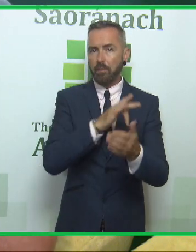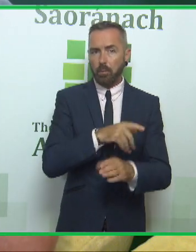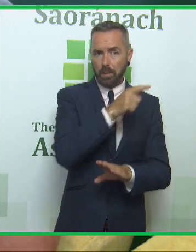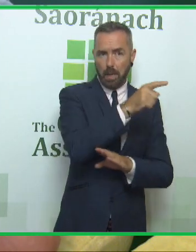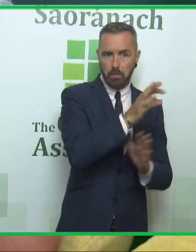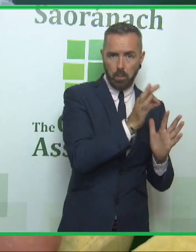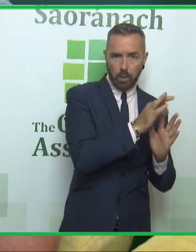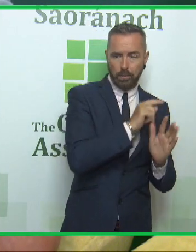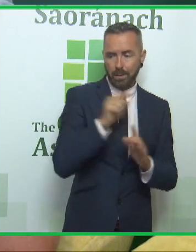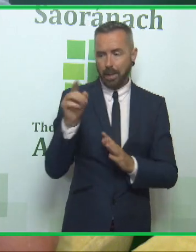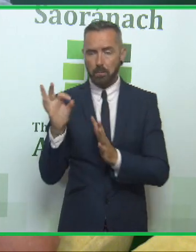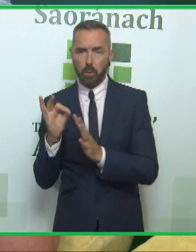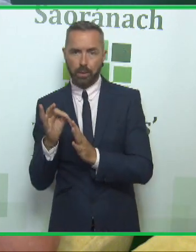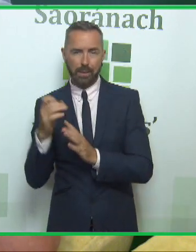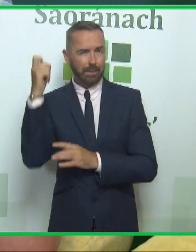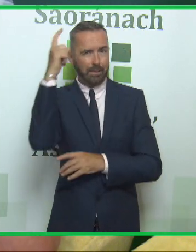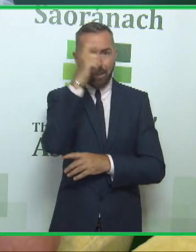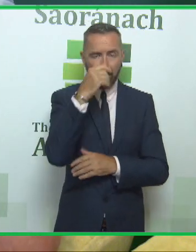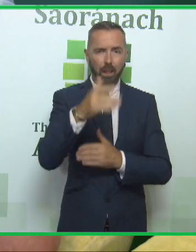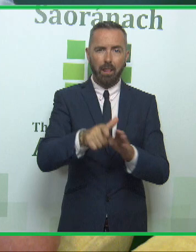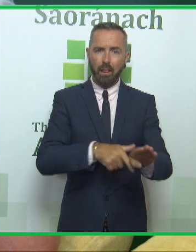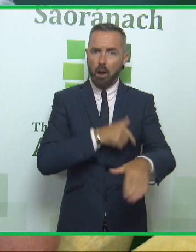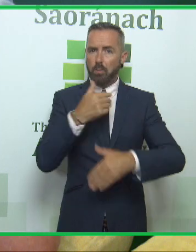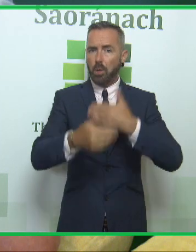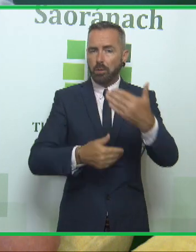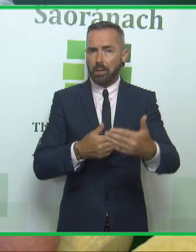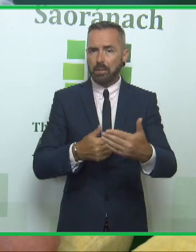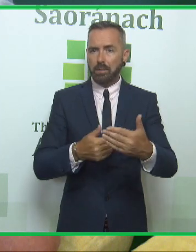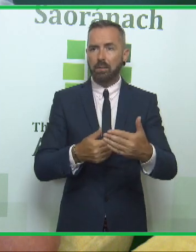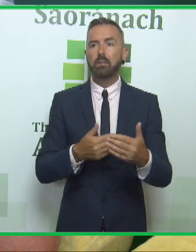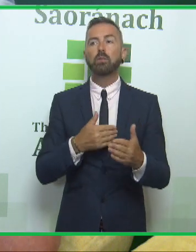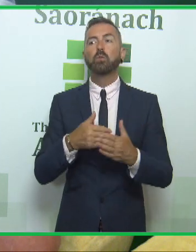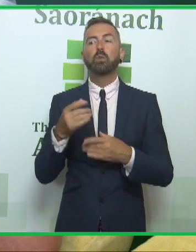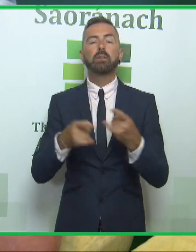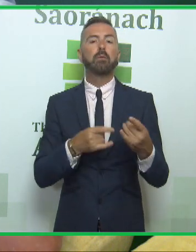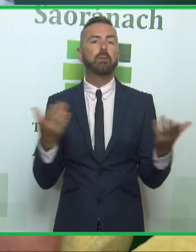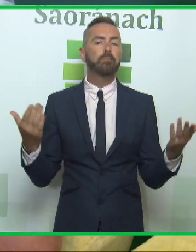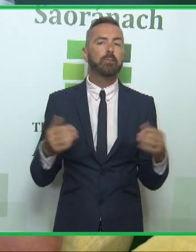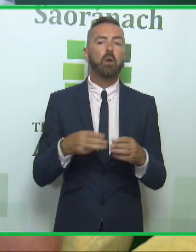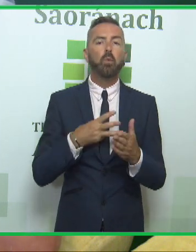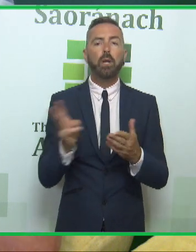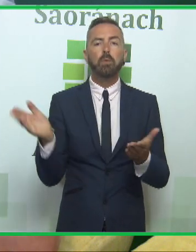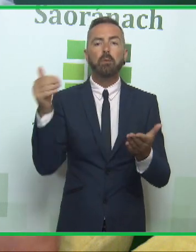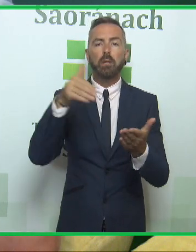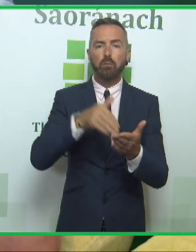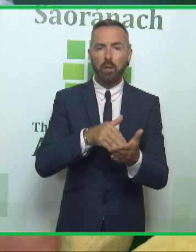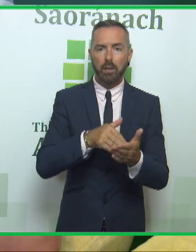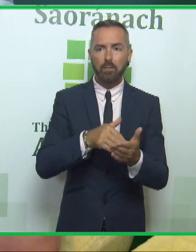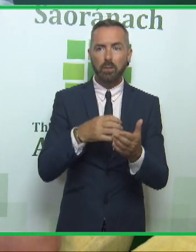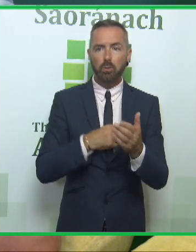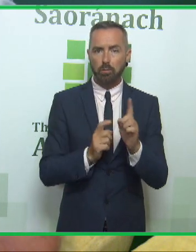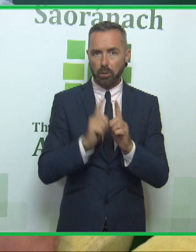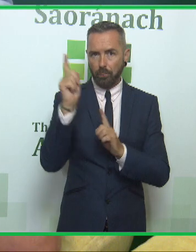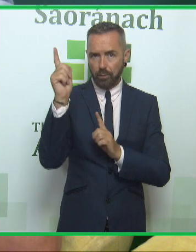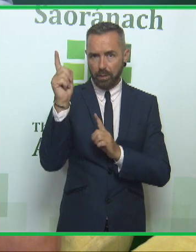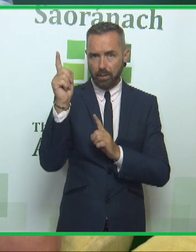B. Yeah. Like it's a lot of process. The thing that would happen in there is that when people come in to recovery,